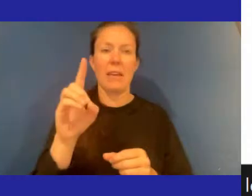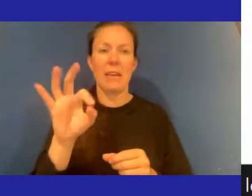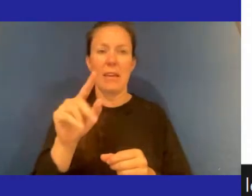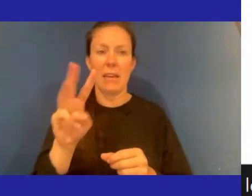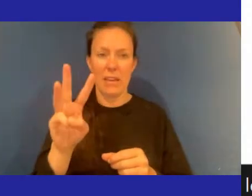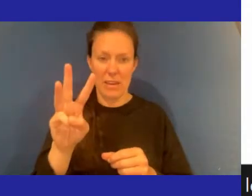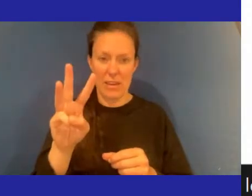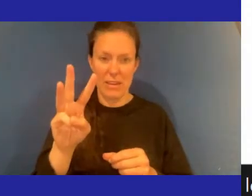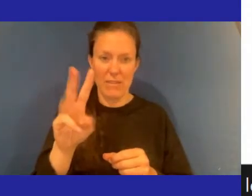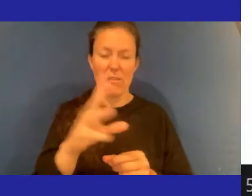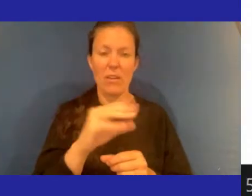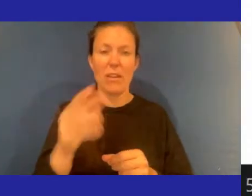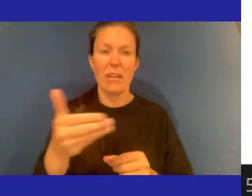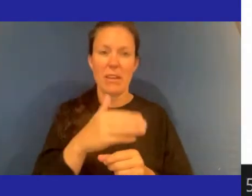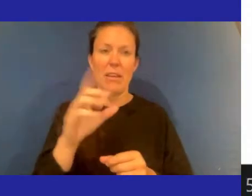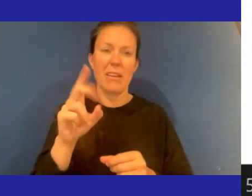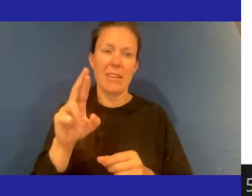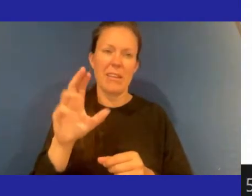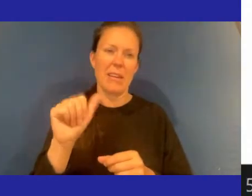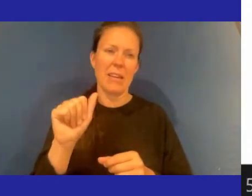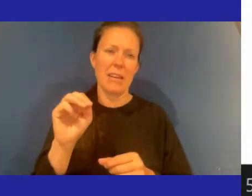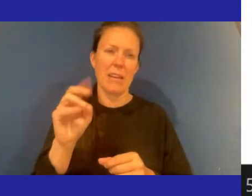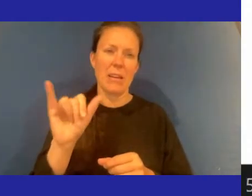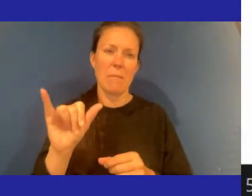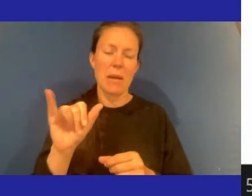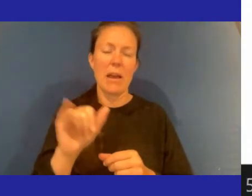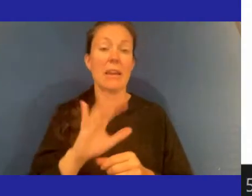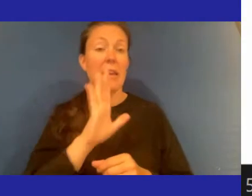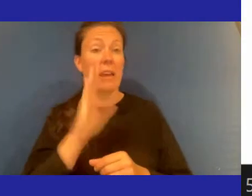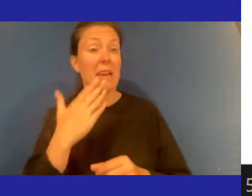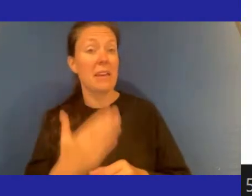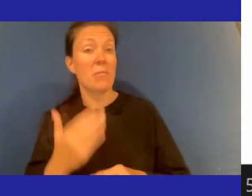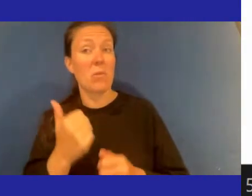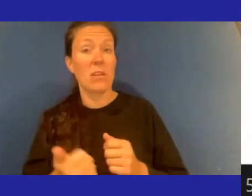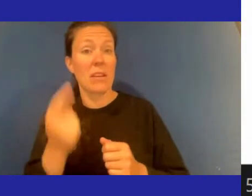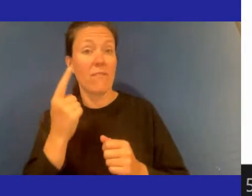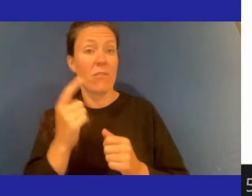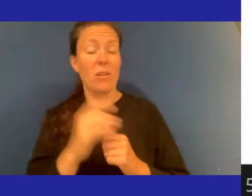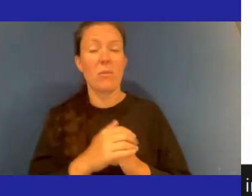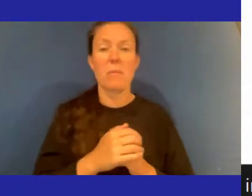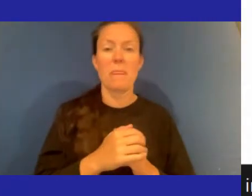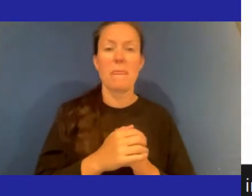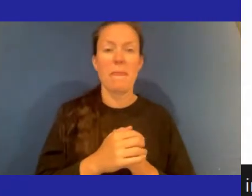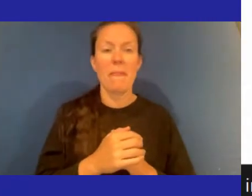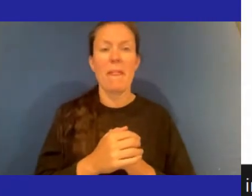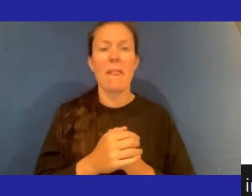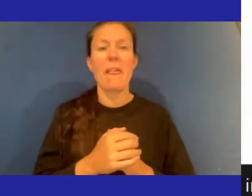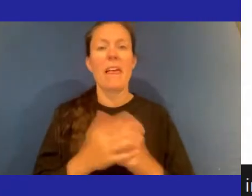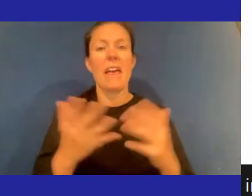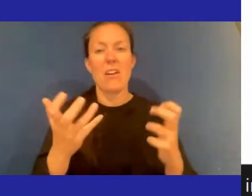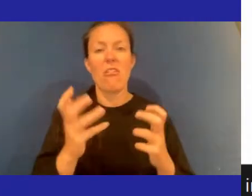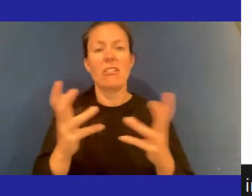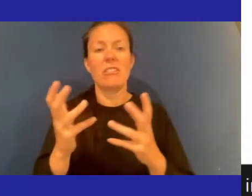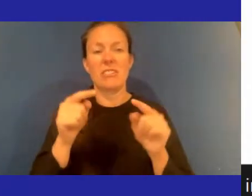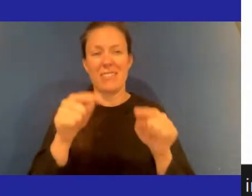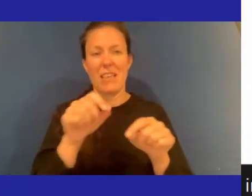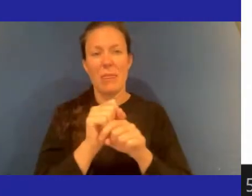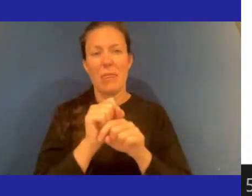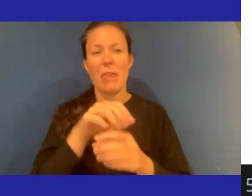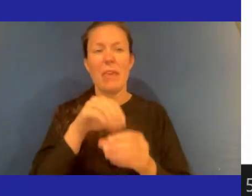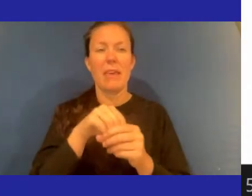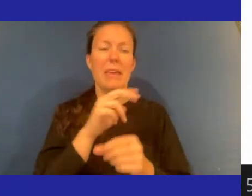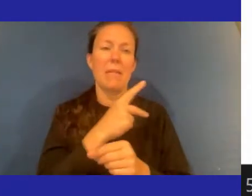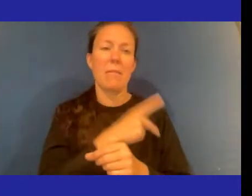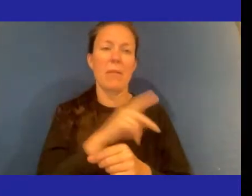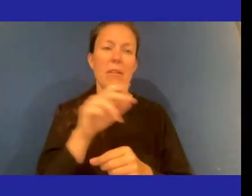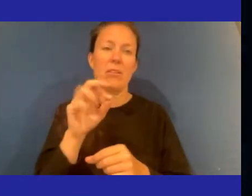introducing Dr. Kambadi. Got it. Good morning, everyone. Wanted to take a moment to talk about this work in inpatient flow and capacity management